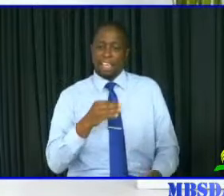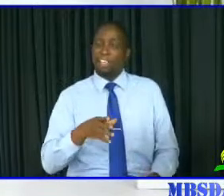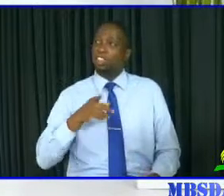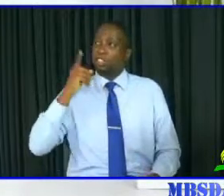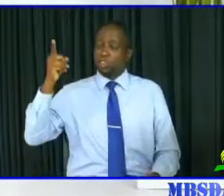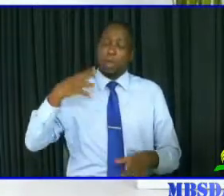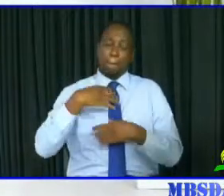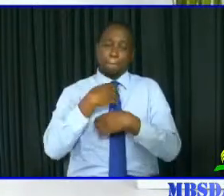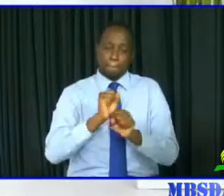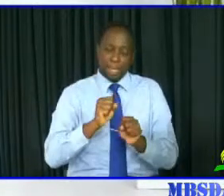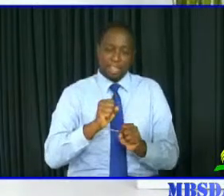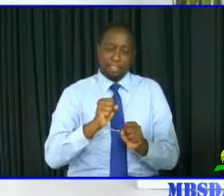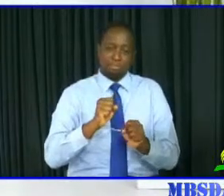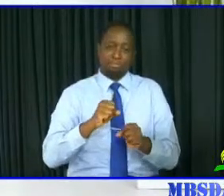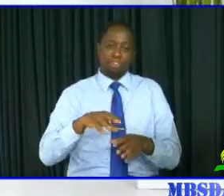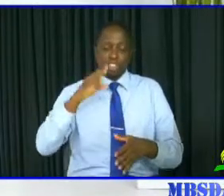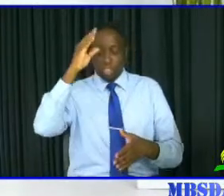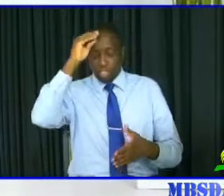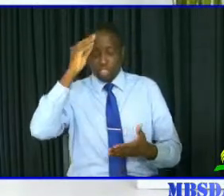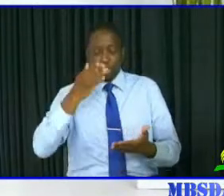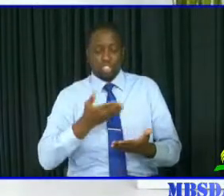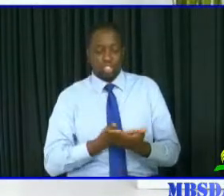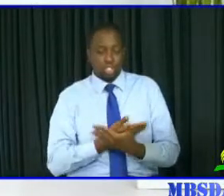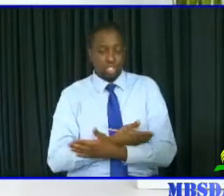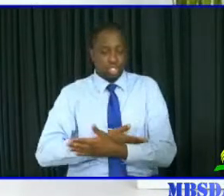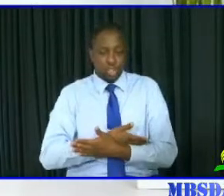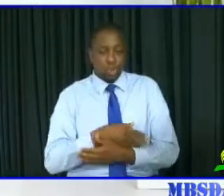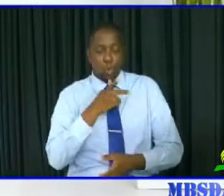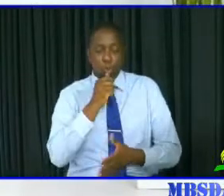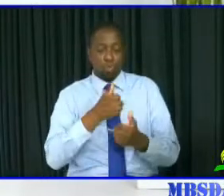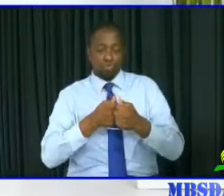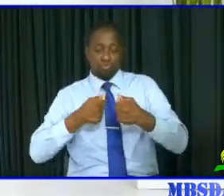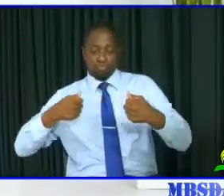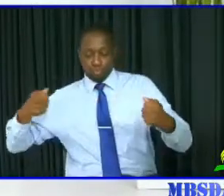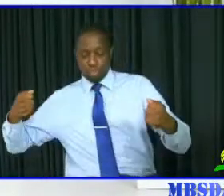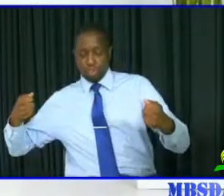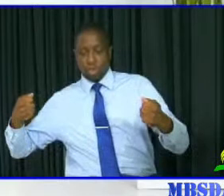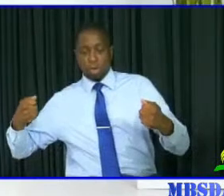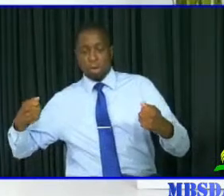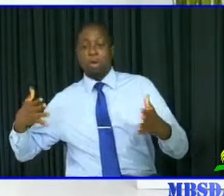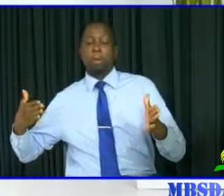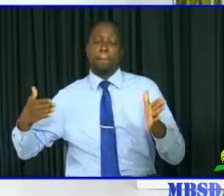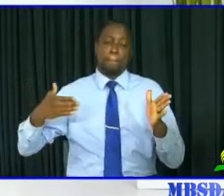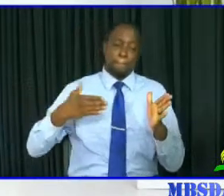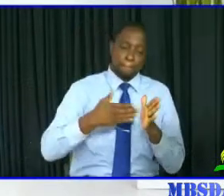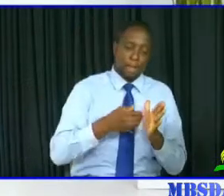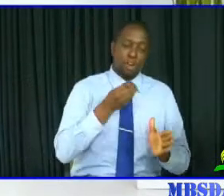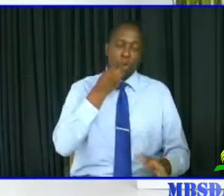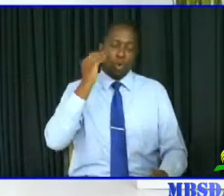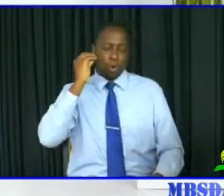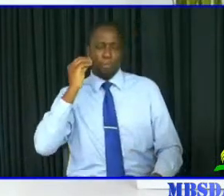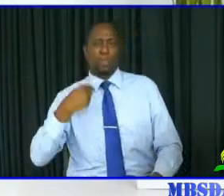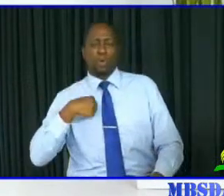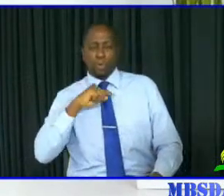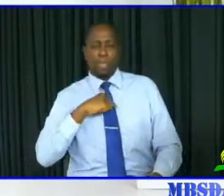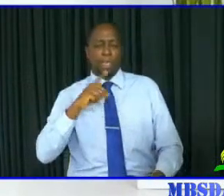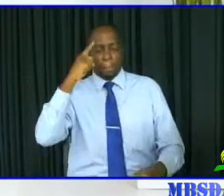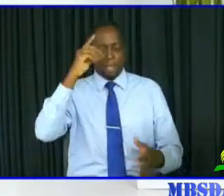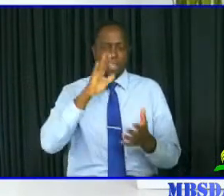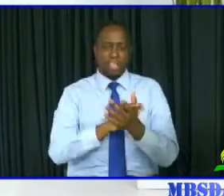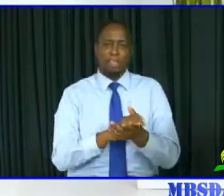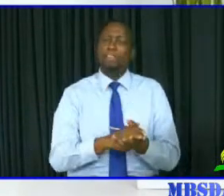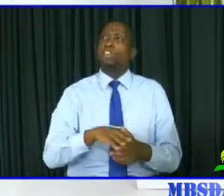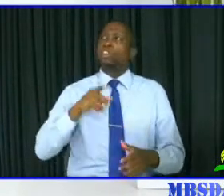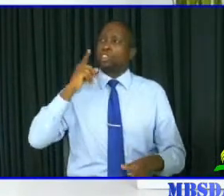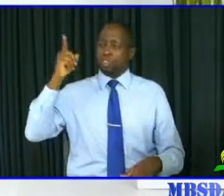wayward son to be brought back home, we believe tonight that you're able